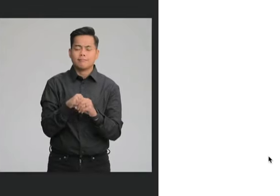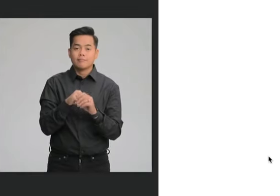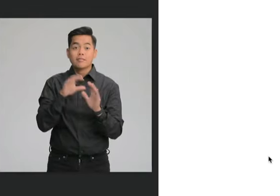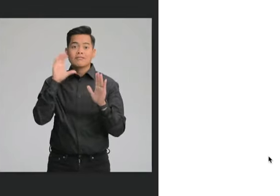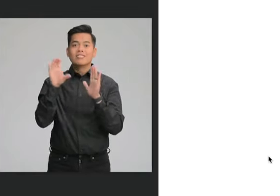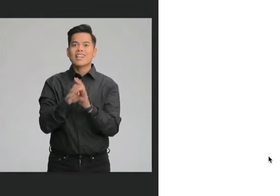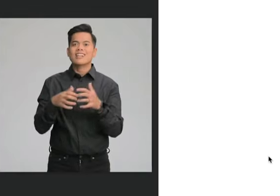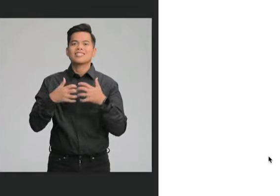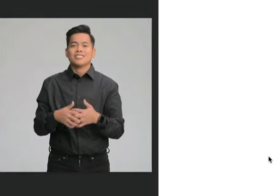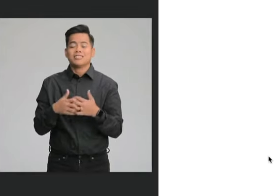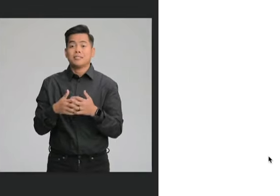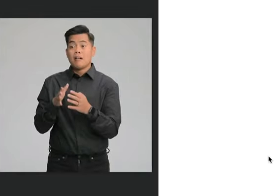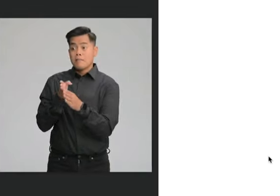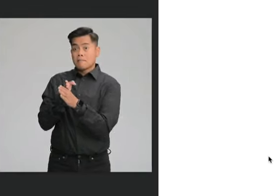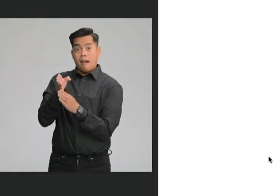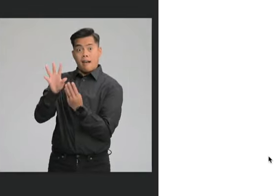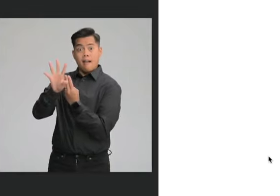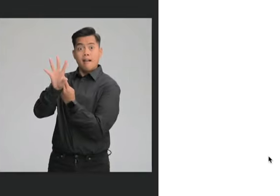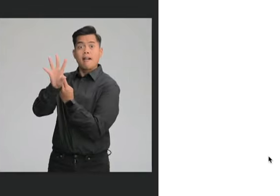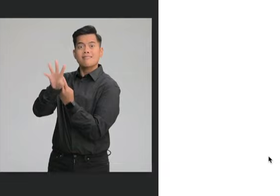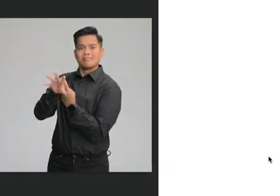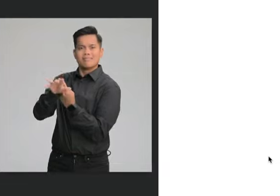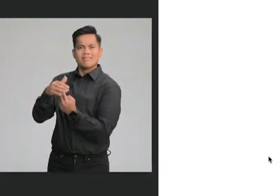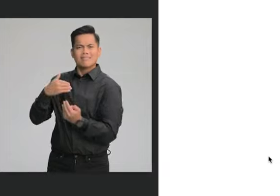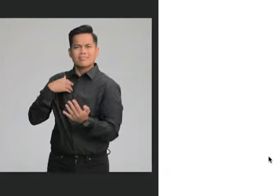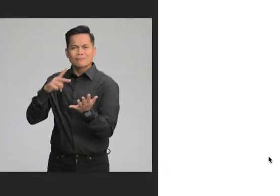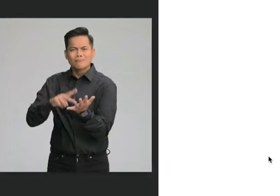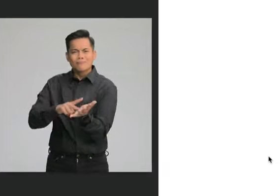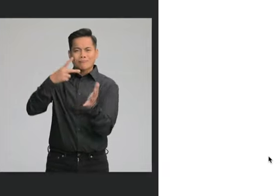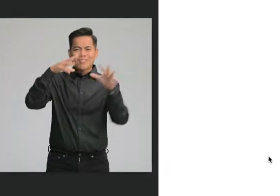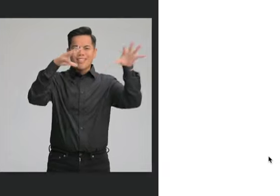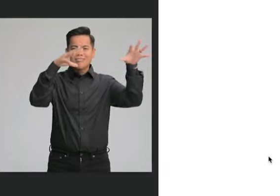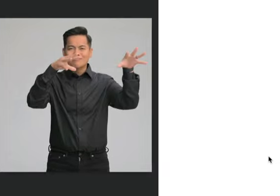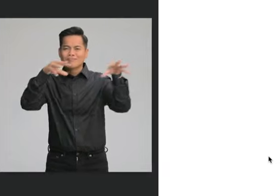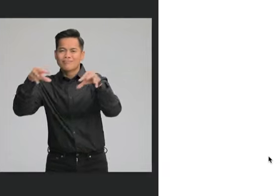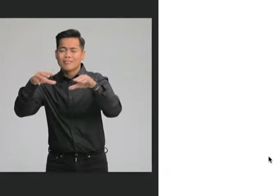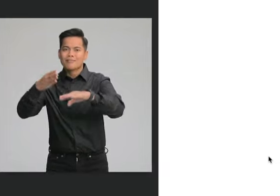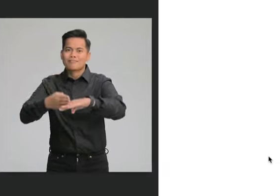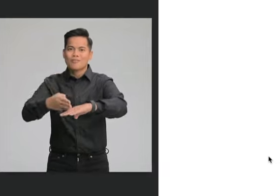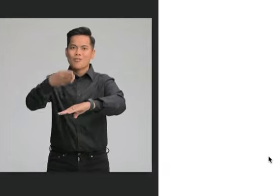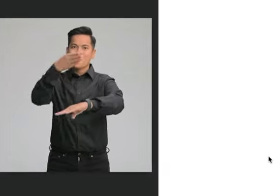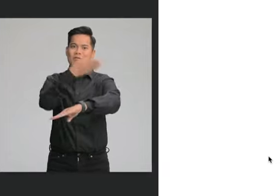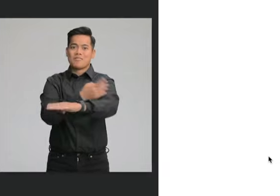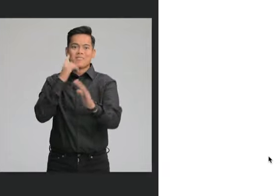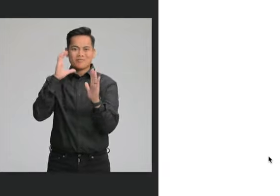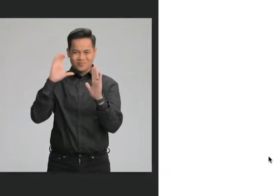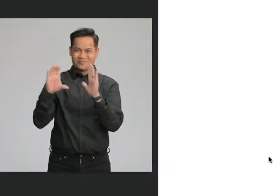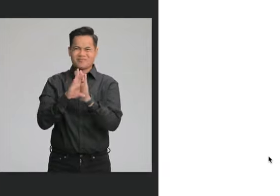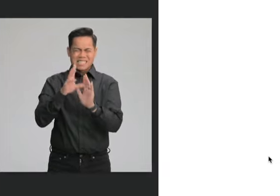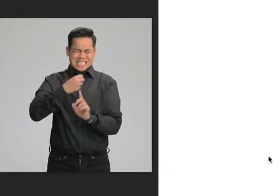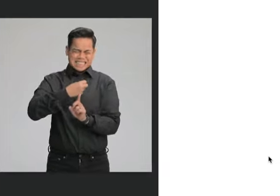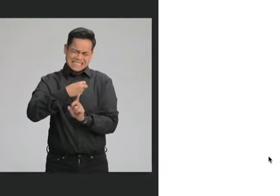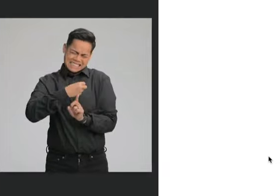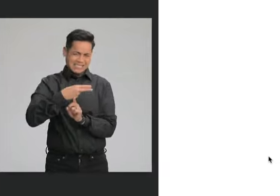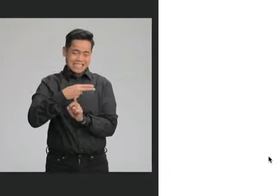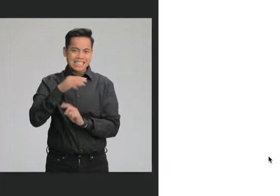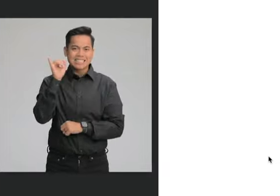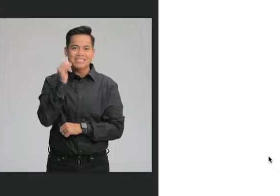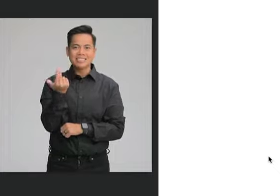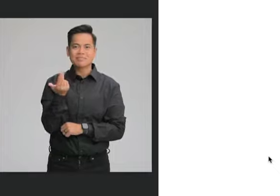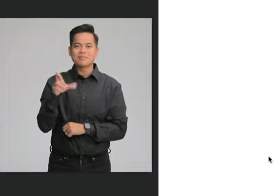Combined with the photonic engine, mm-hmm. the new main camera has up to 2 times low light improvement for photos compared